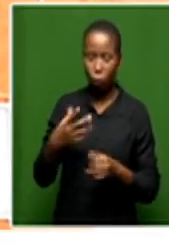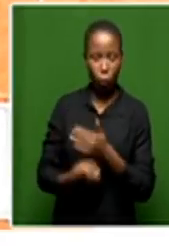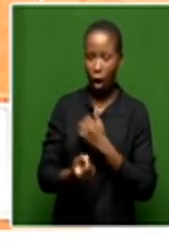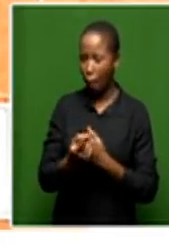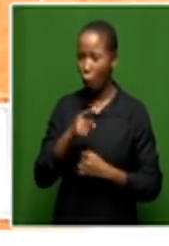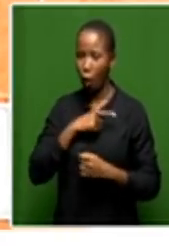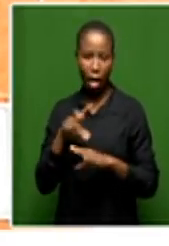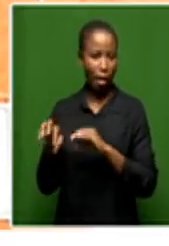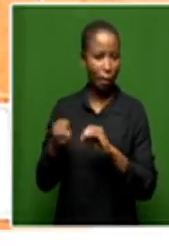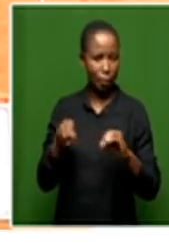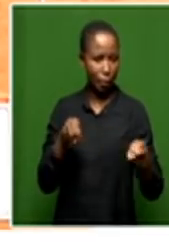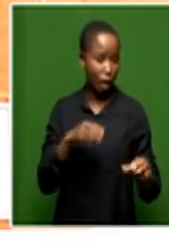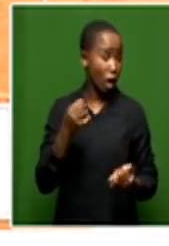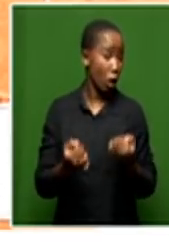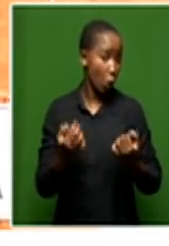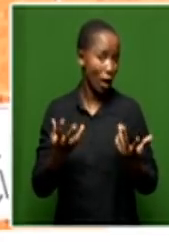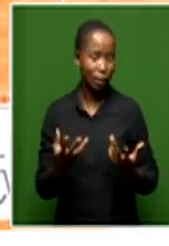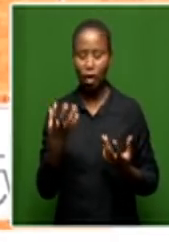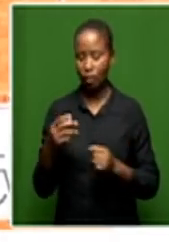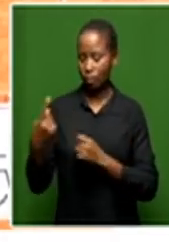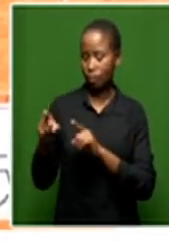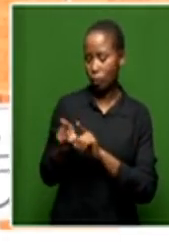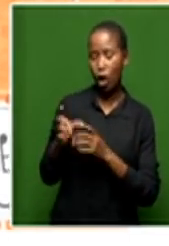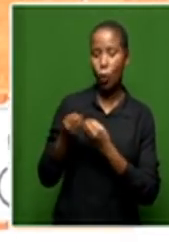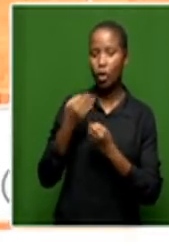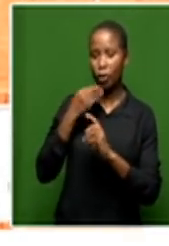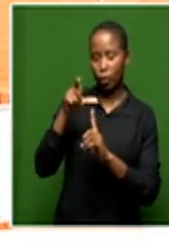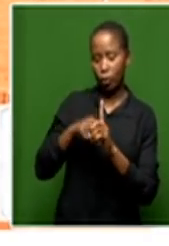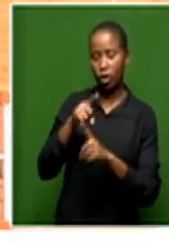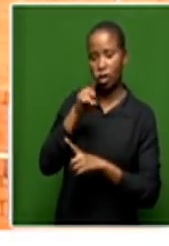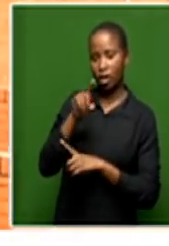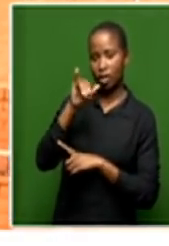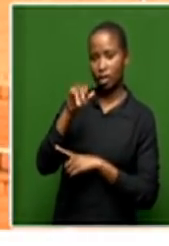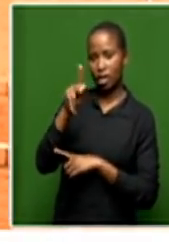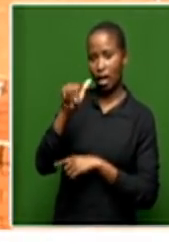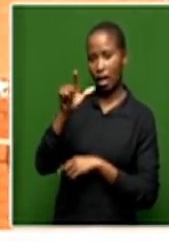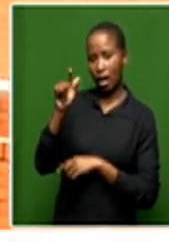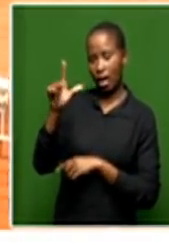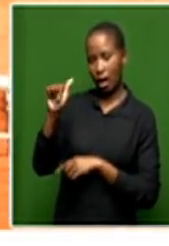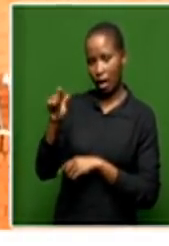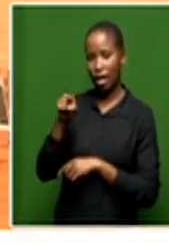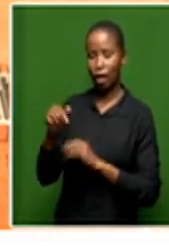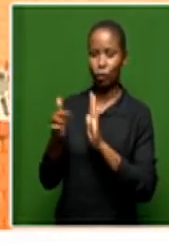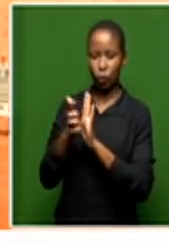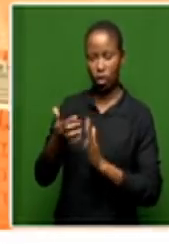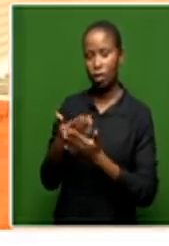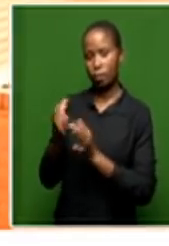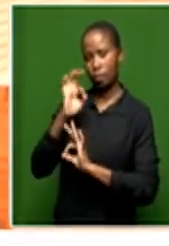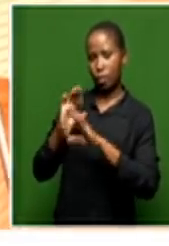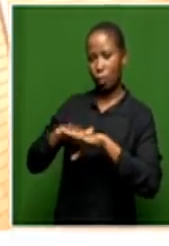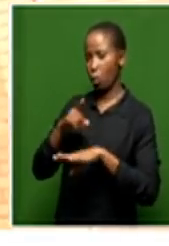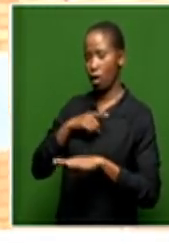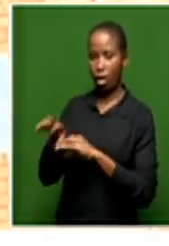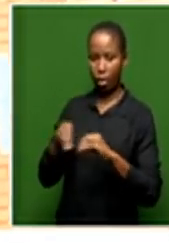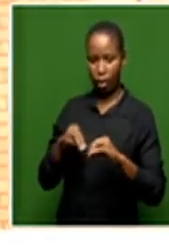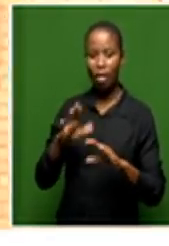delays in this trial, I am joined by Mpumelelo Zikalala. He is an attorney and he'll be unpacking it for us. Thank you so much for joining us,